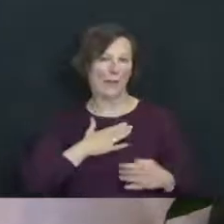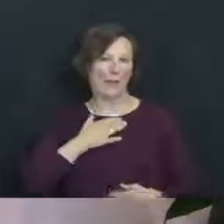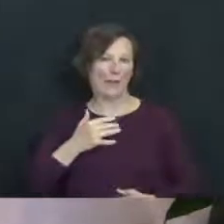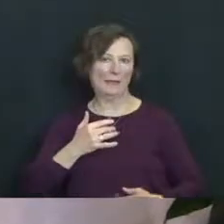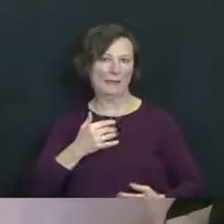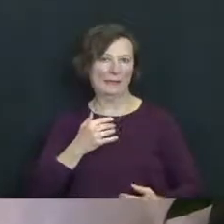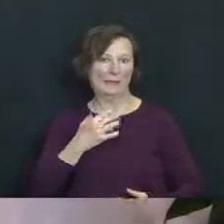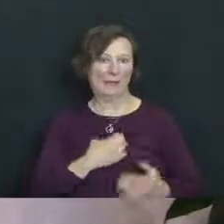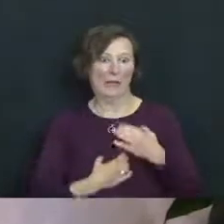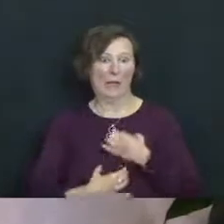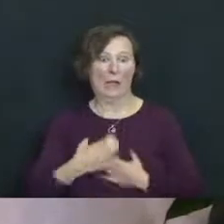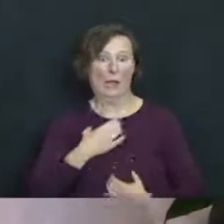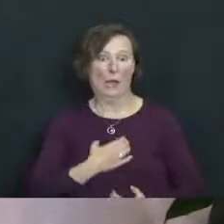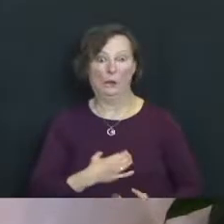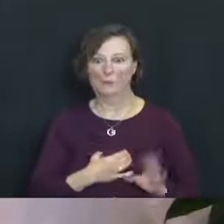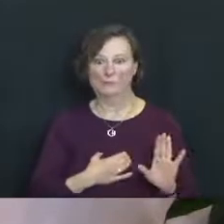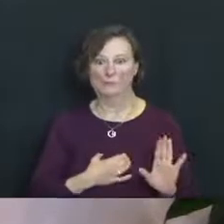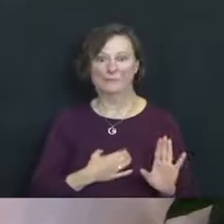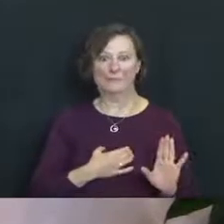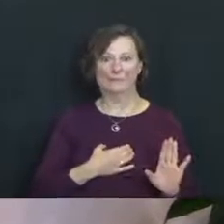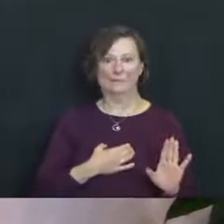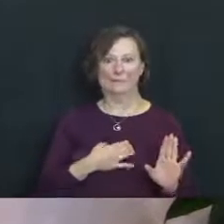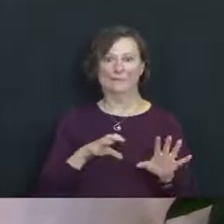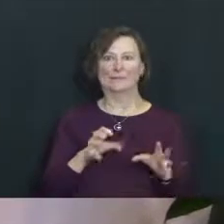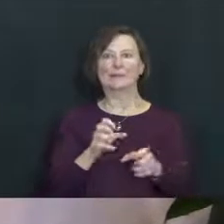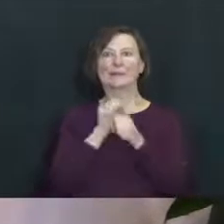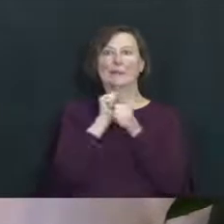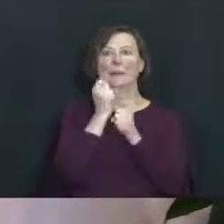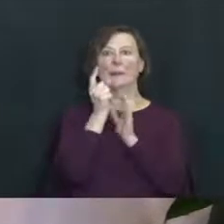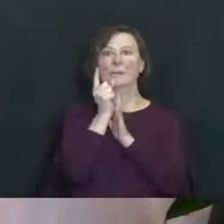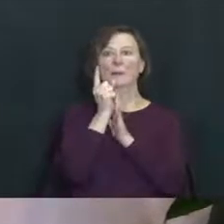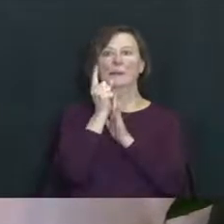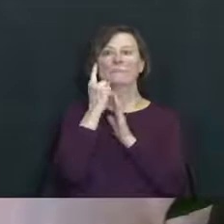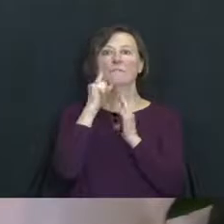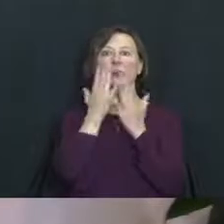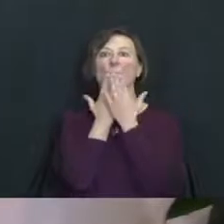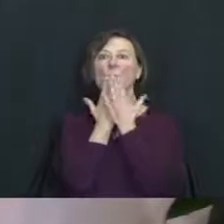And take a moment for gratitude.